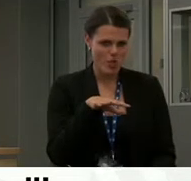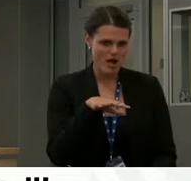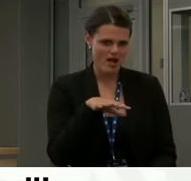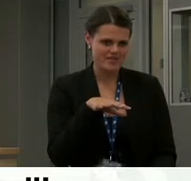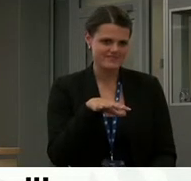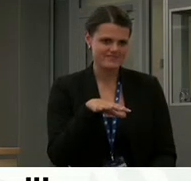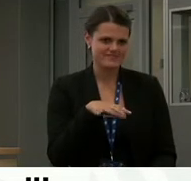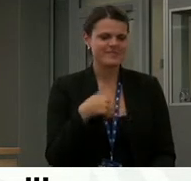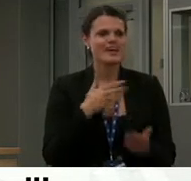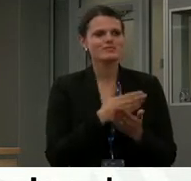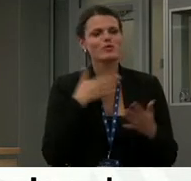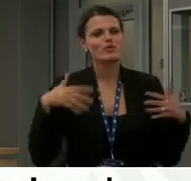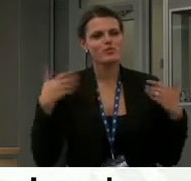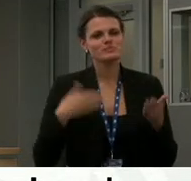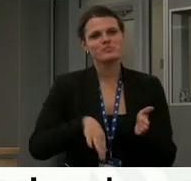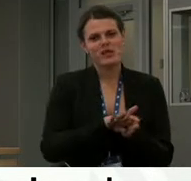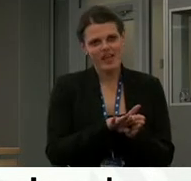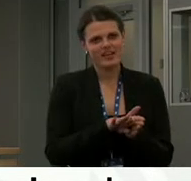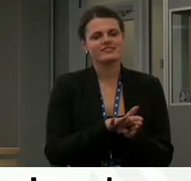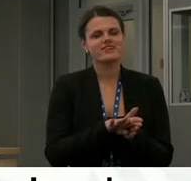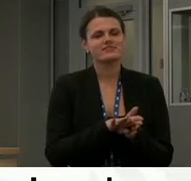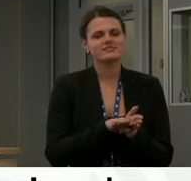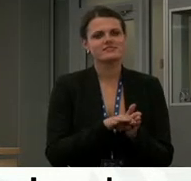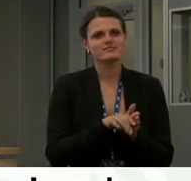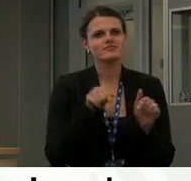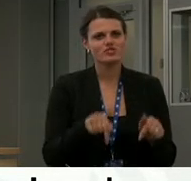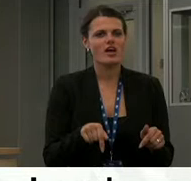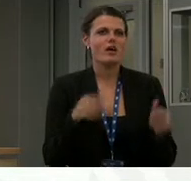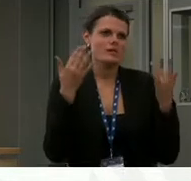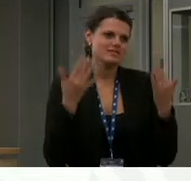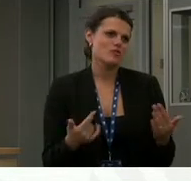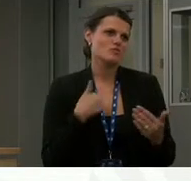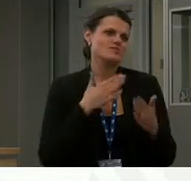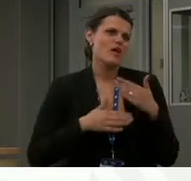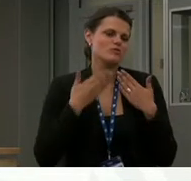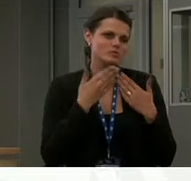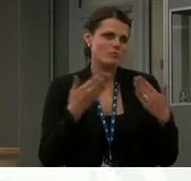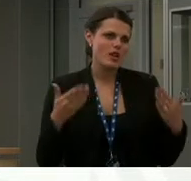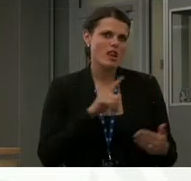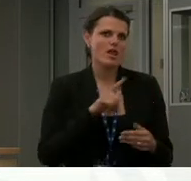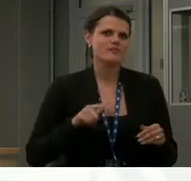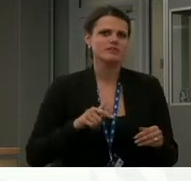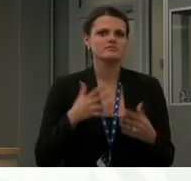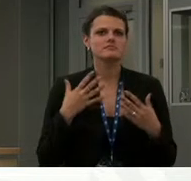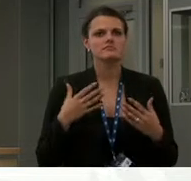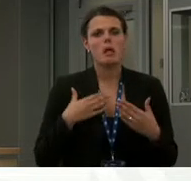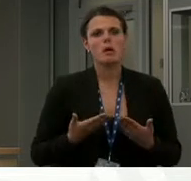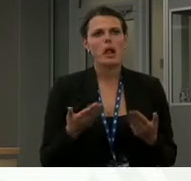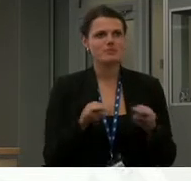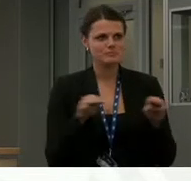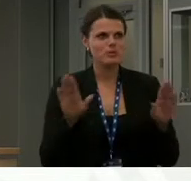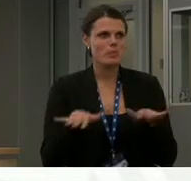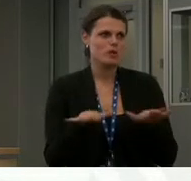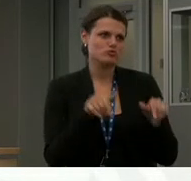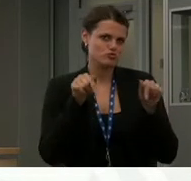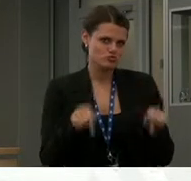heard better in the faraway Europe. In this event, and I want to thank the Latvian Ministry of Welfare and the European Commission for